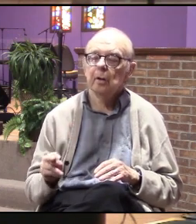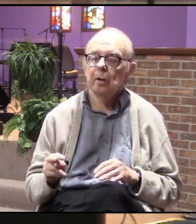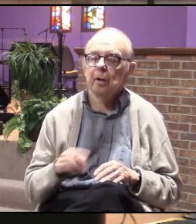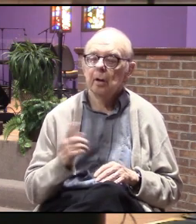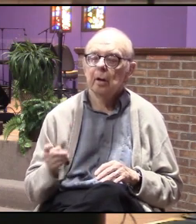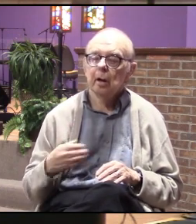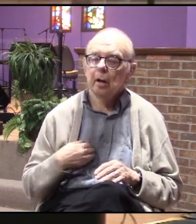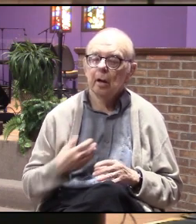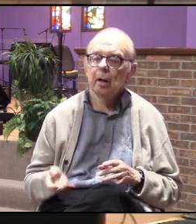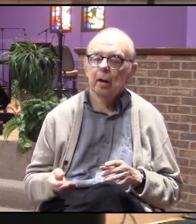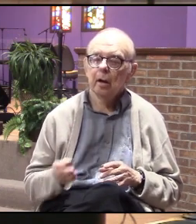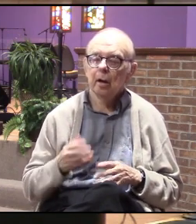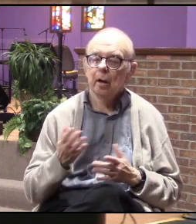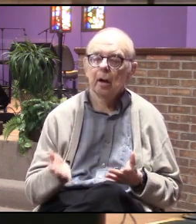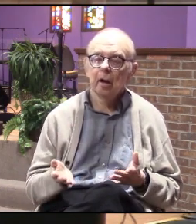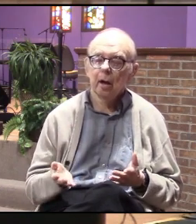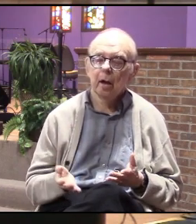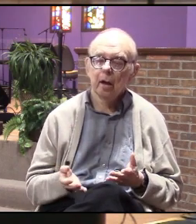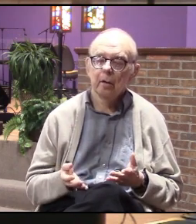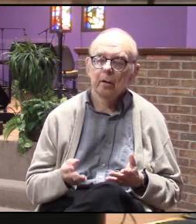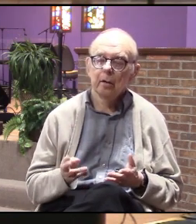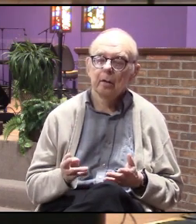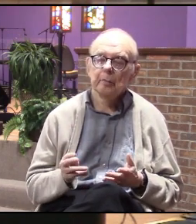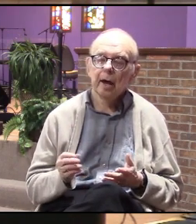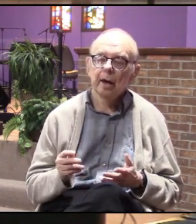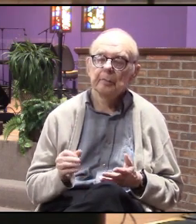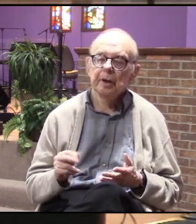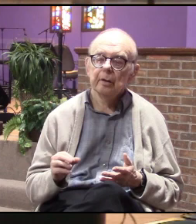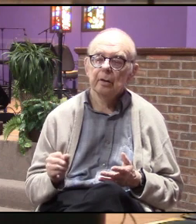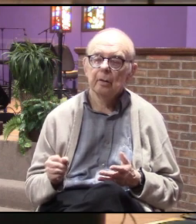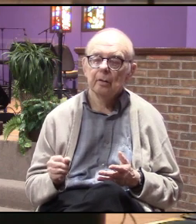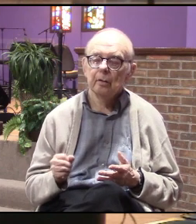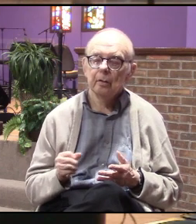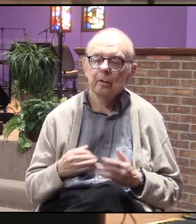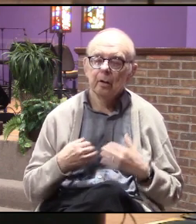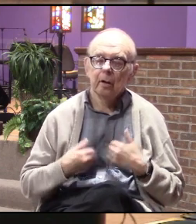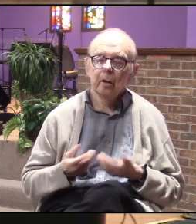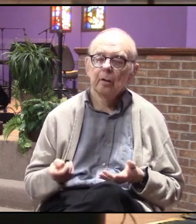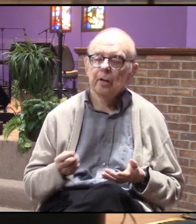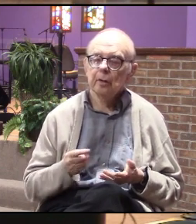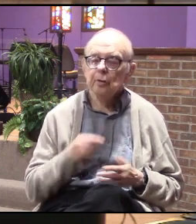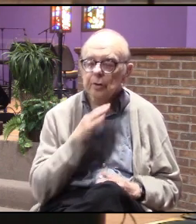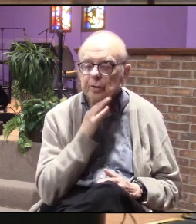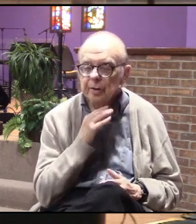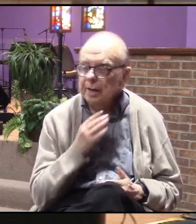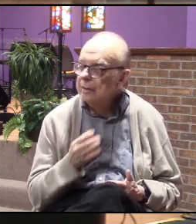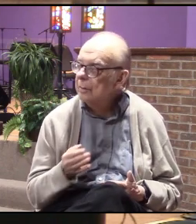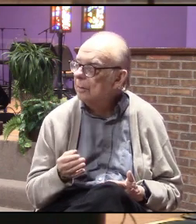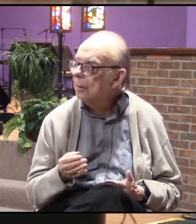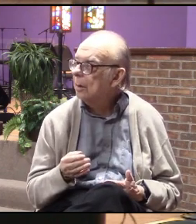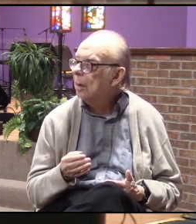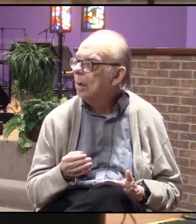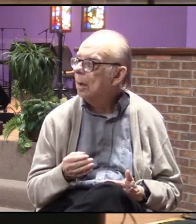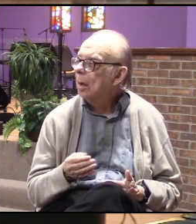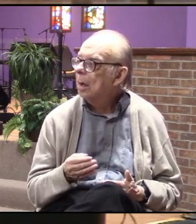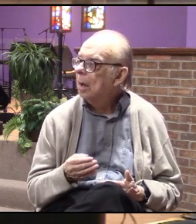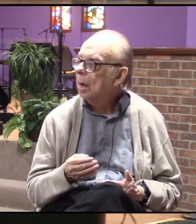only animals that were there by pairs are animals that were dirty,